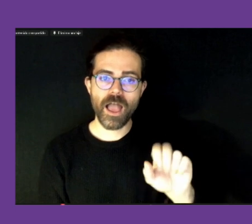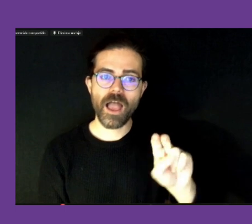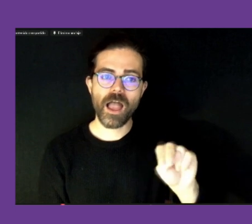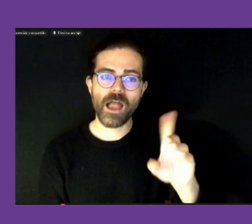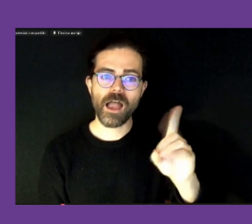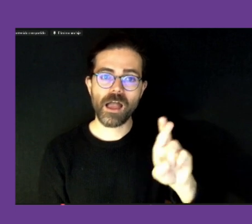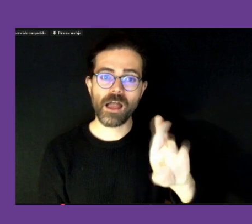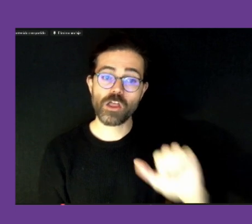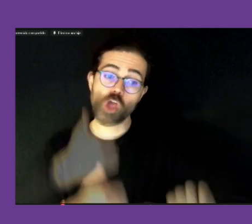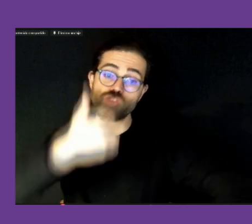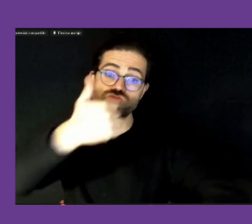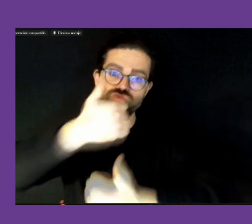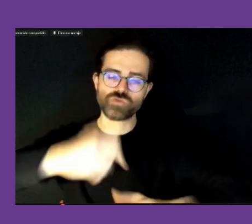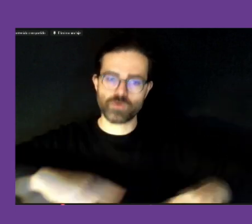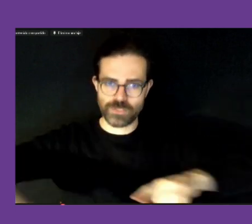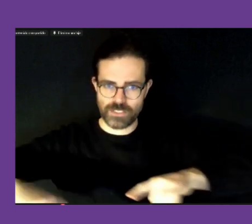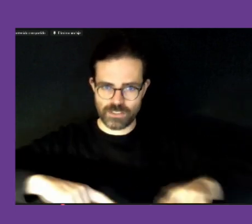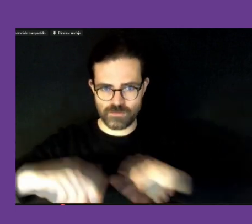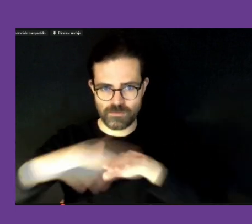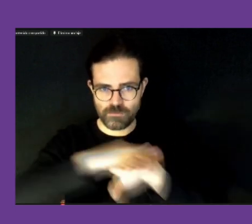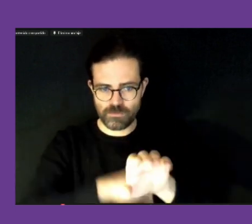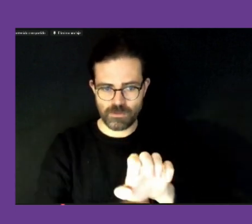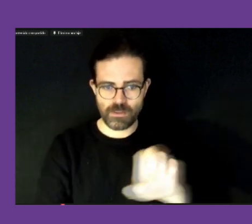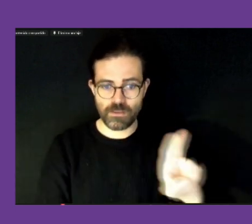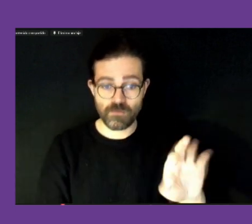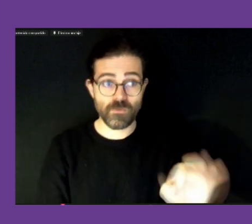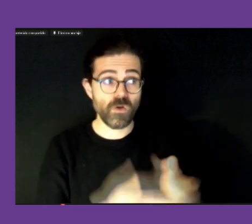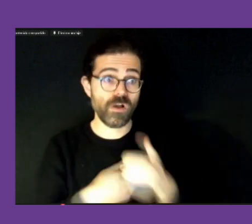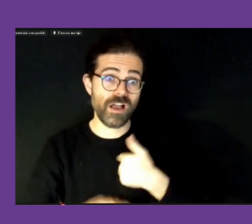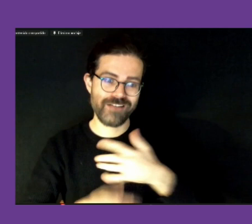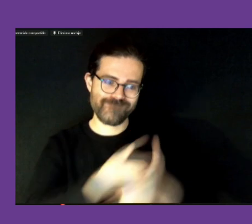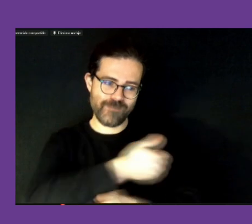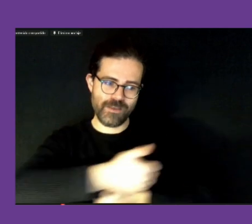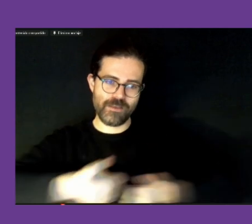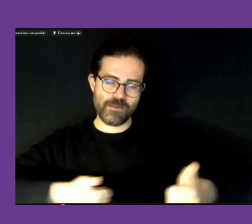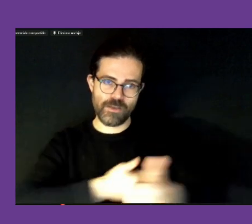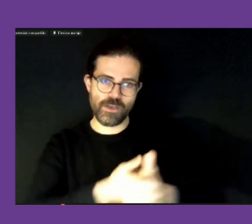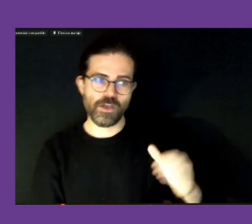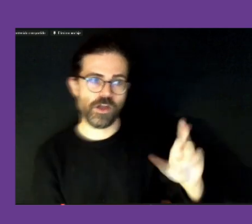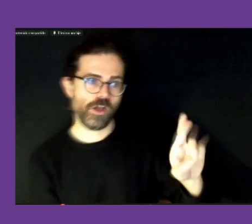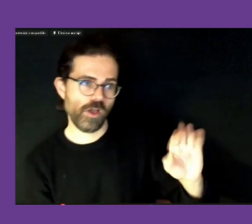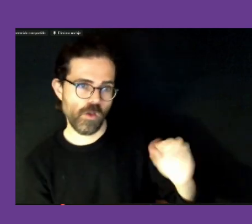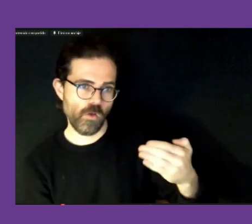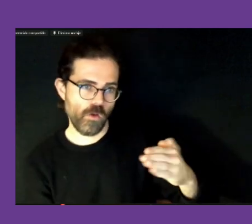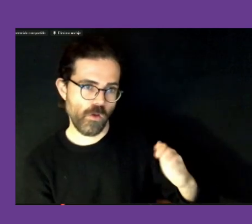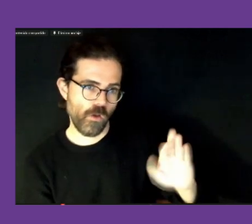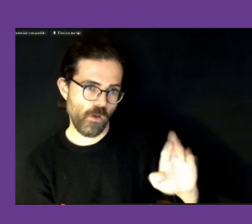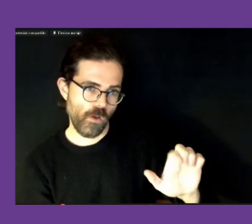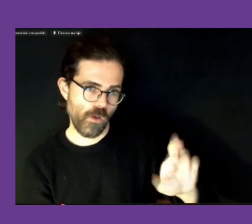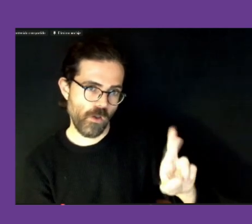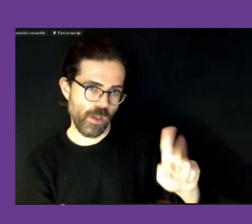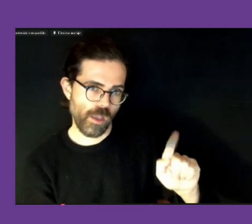Forum. And I'm replacing my colleague Roberta Lulli, who is also working with me on standardization, as she had,